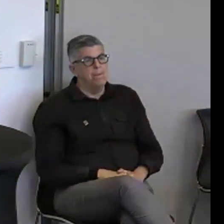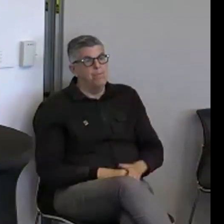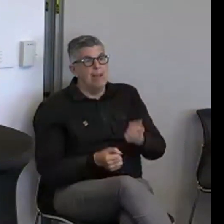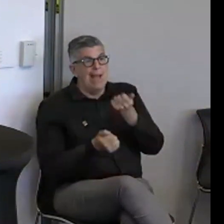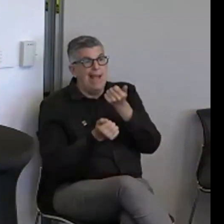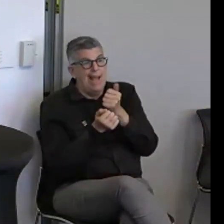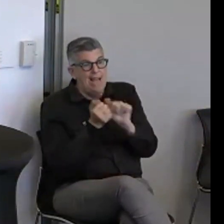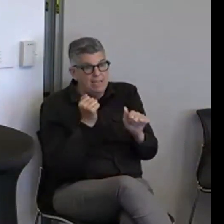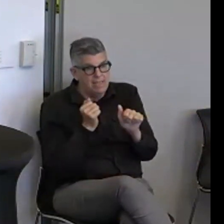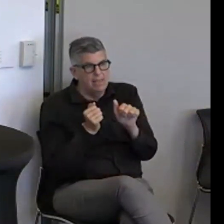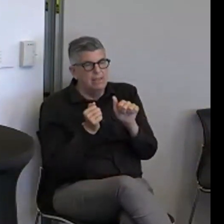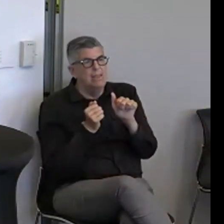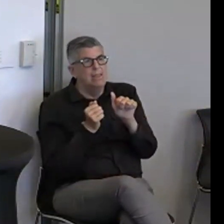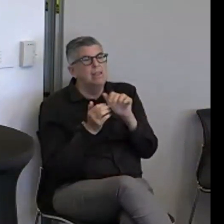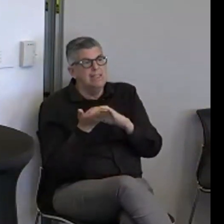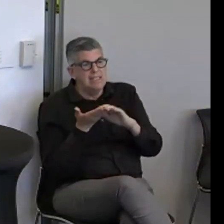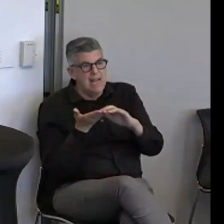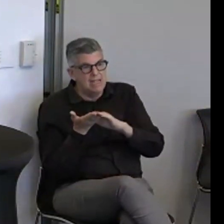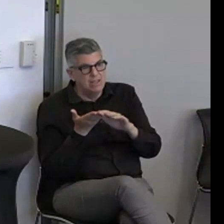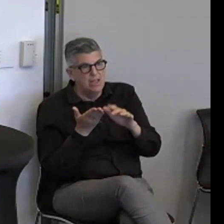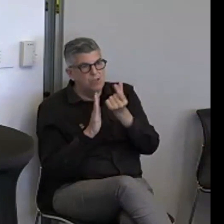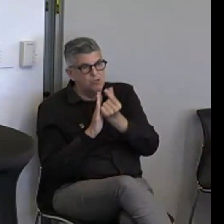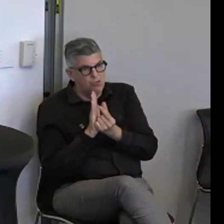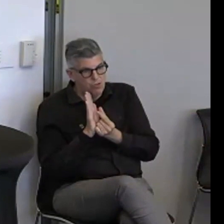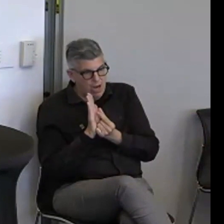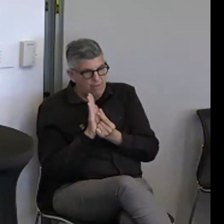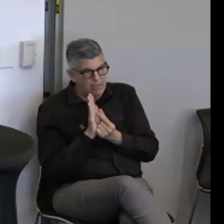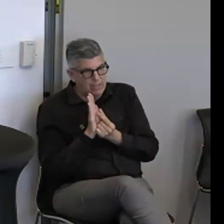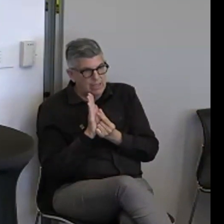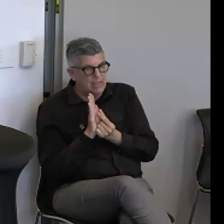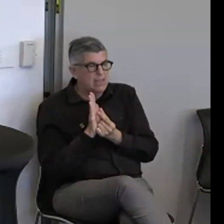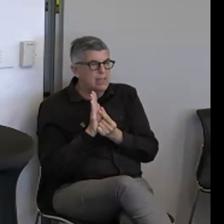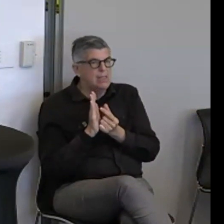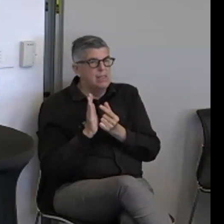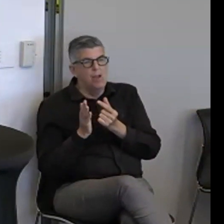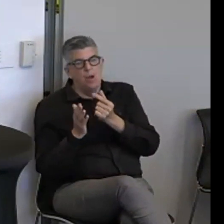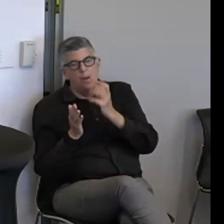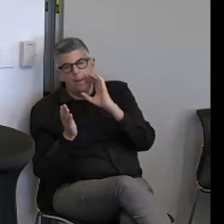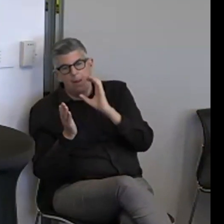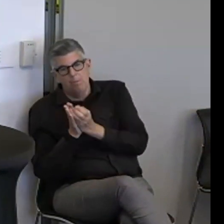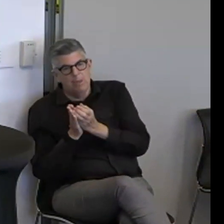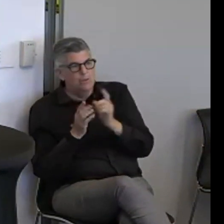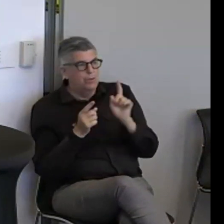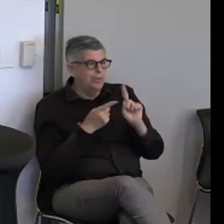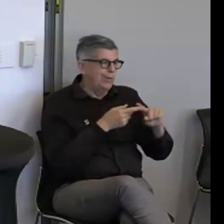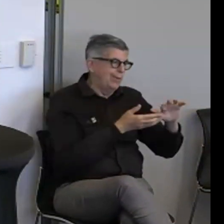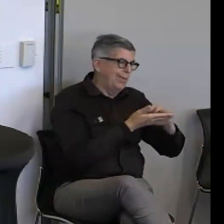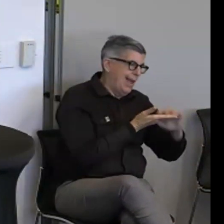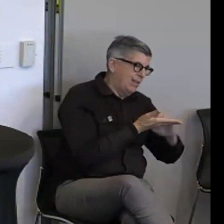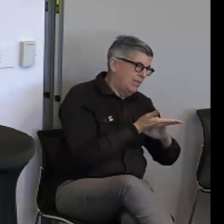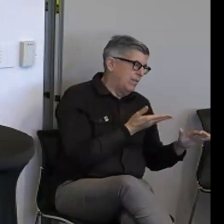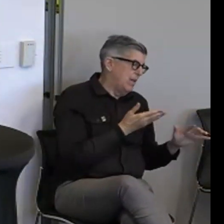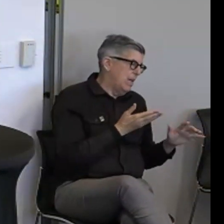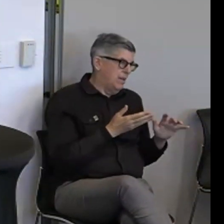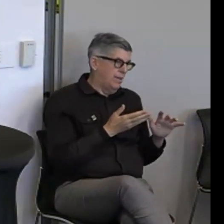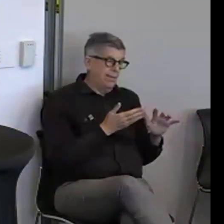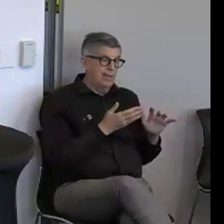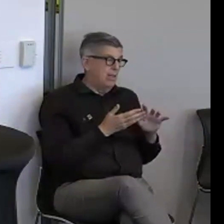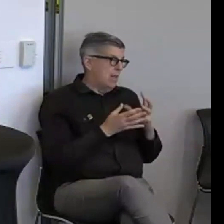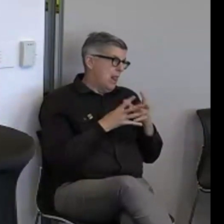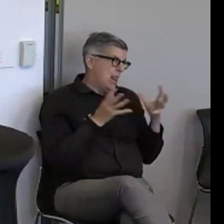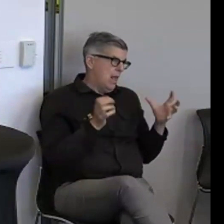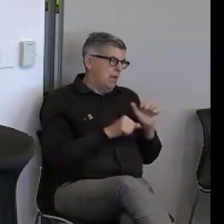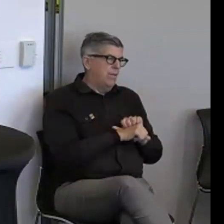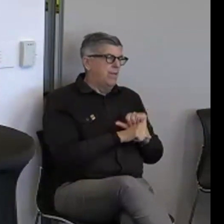is a labor of love, pretty much, except for most TMAP. So that's what I was pushing on. I think